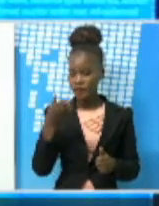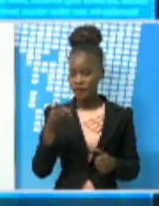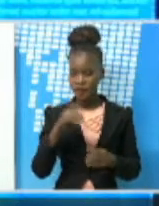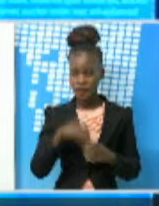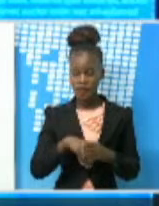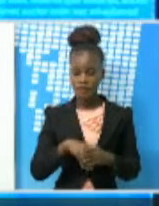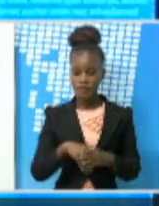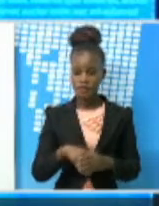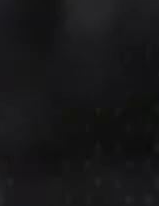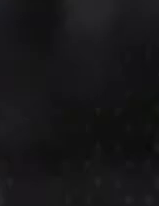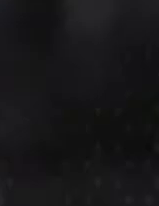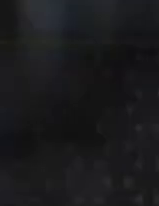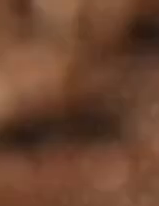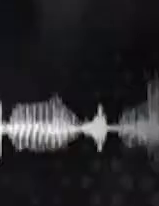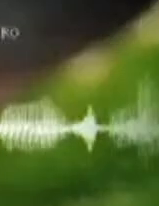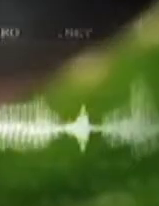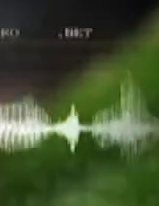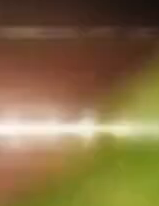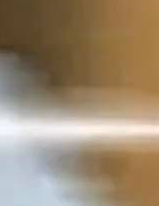Coffee Court.